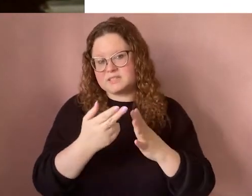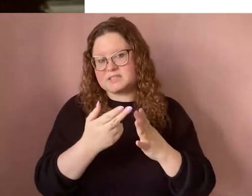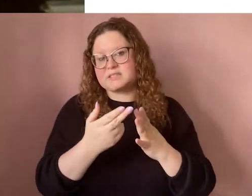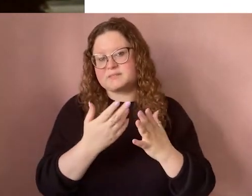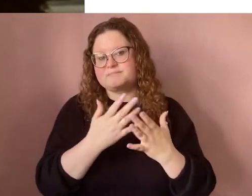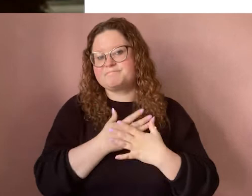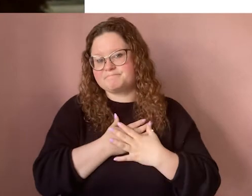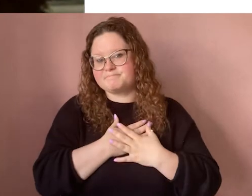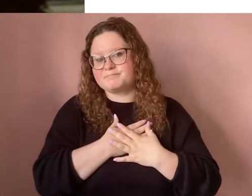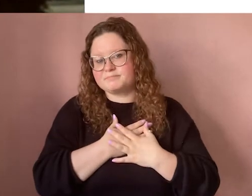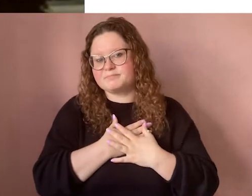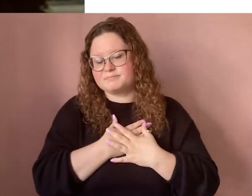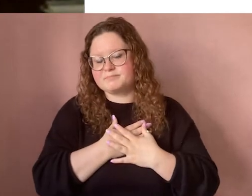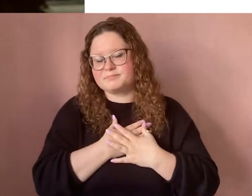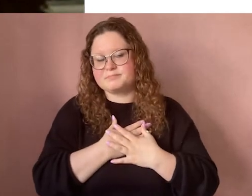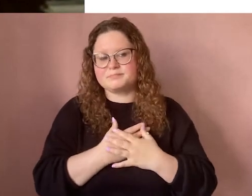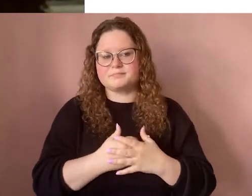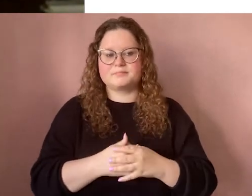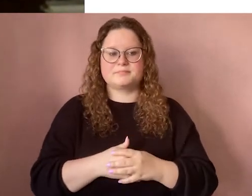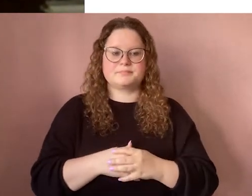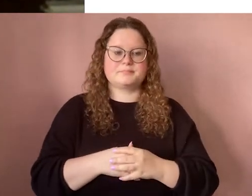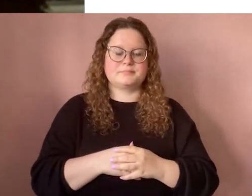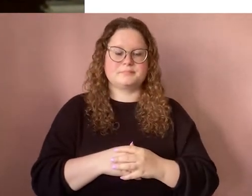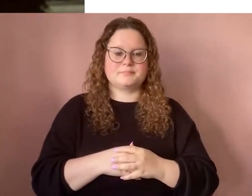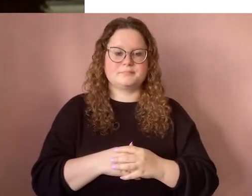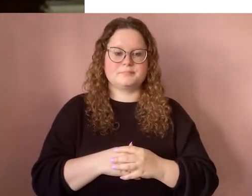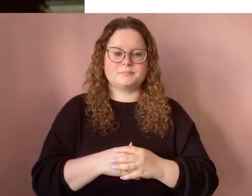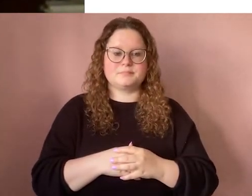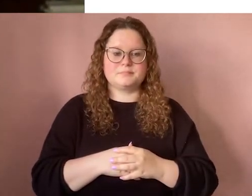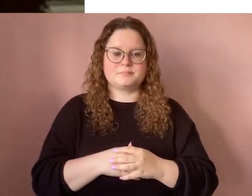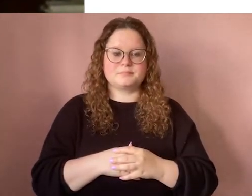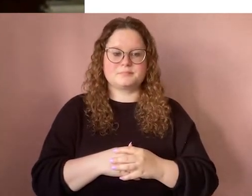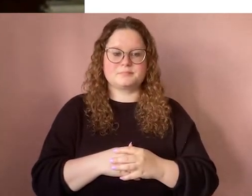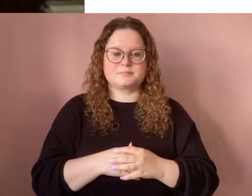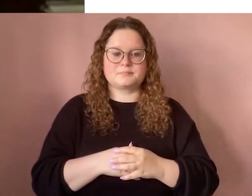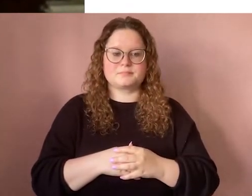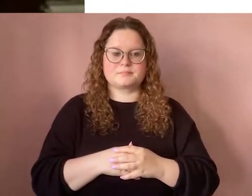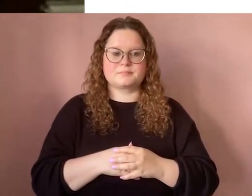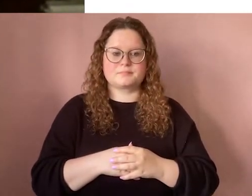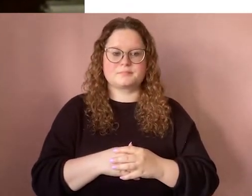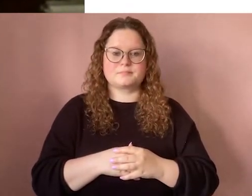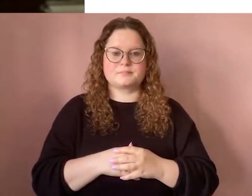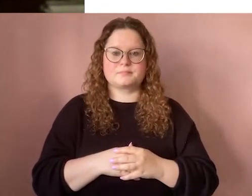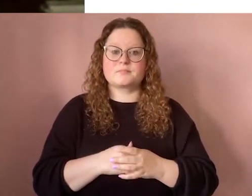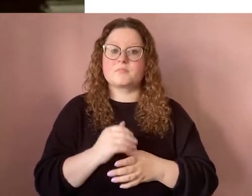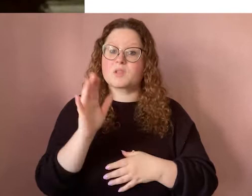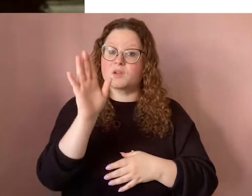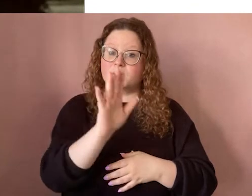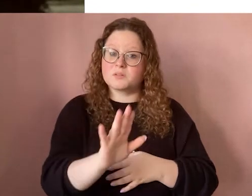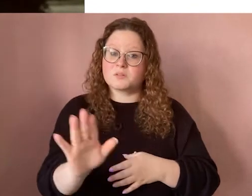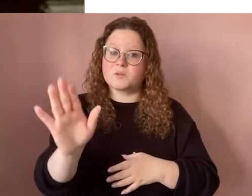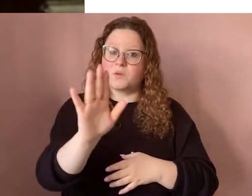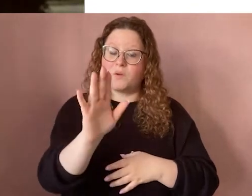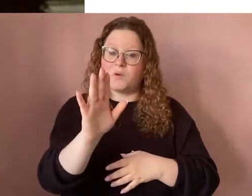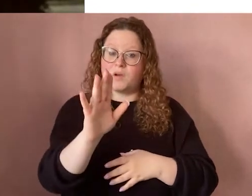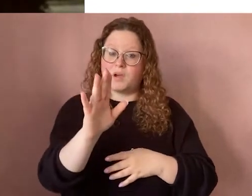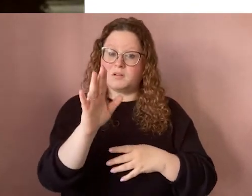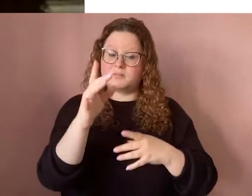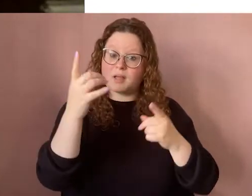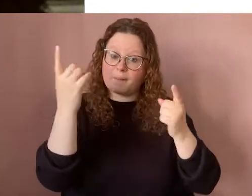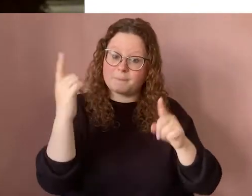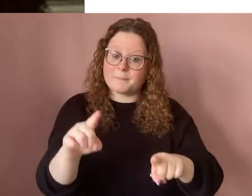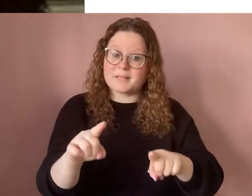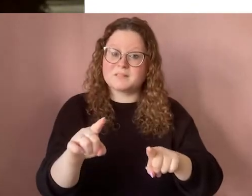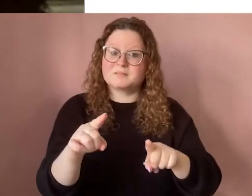I assure you. And your tragedy really has been ours as a nation whole and as